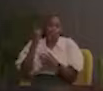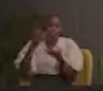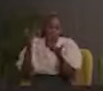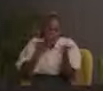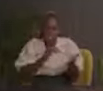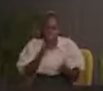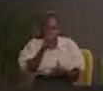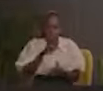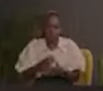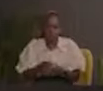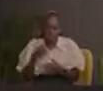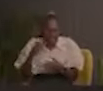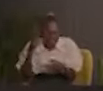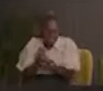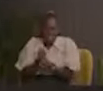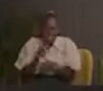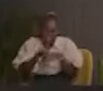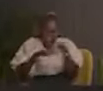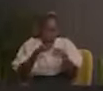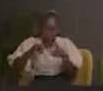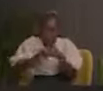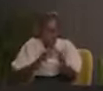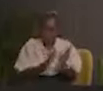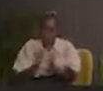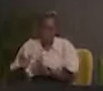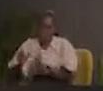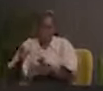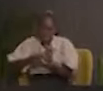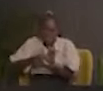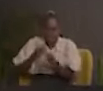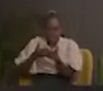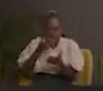of faith to begin to prepare the chairs before your arrival.